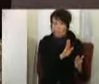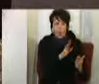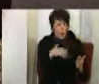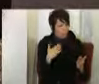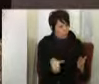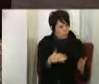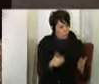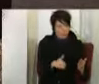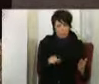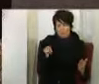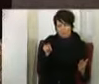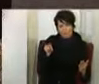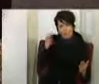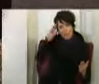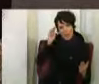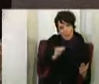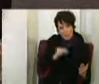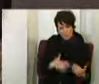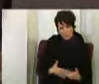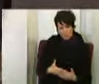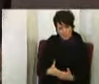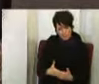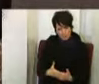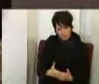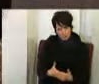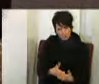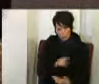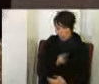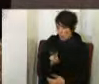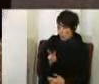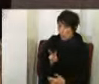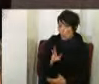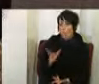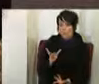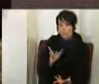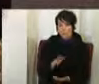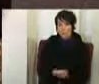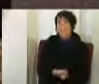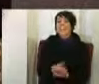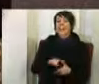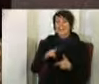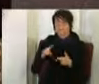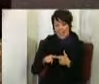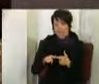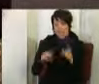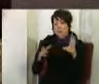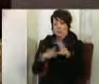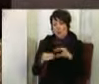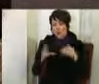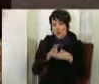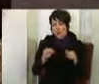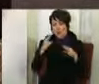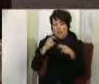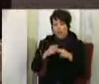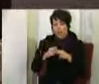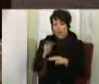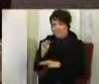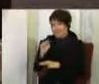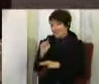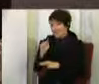betrothed to be married to is with child. And then in the Nativity, which is part of what we have become a part of